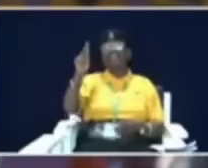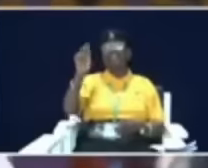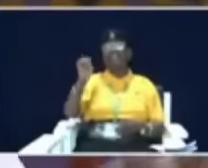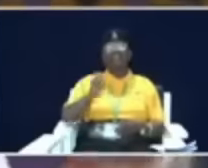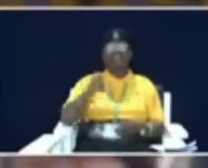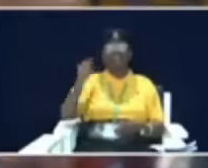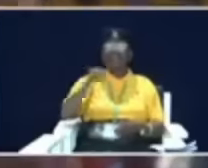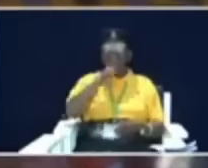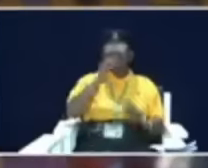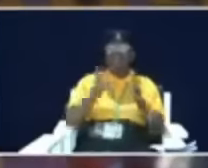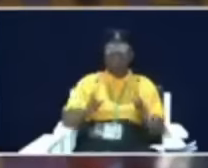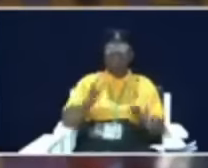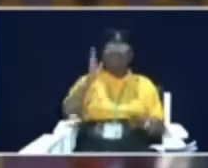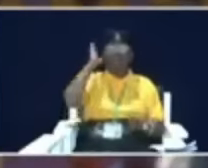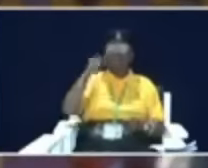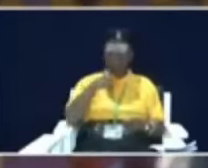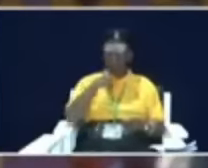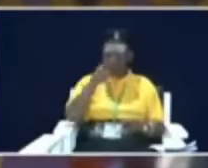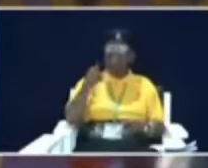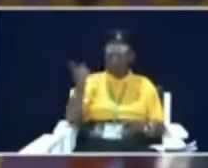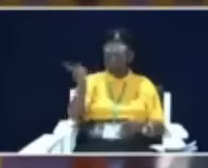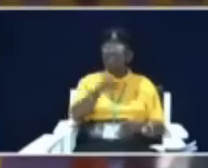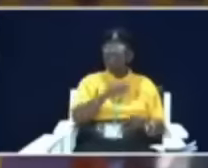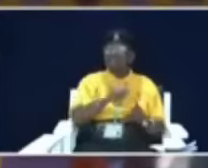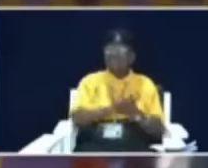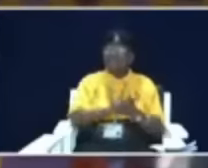The elders will tell you that the Babalawo can